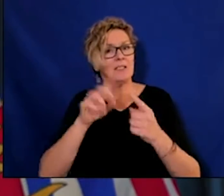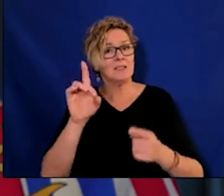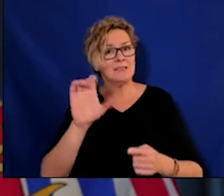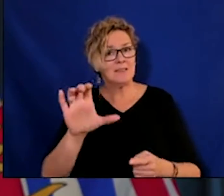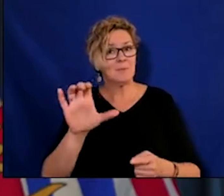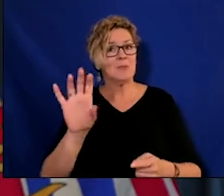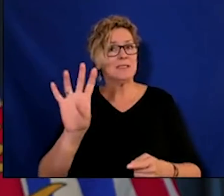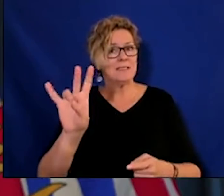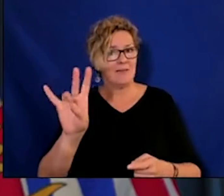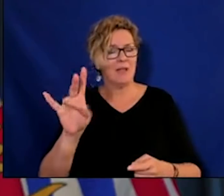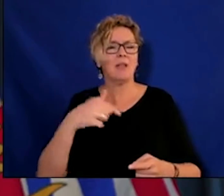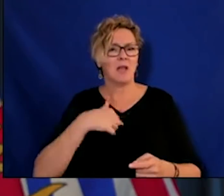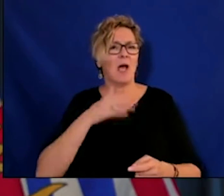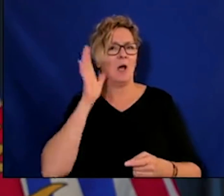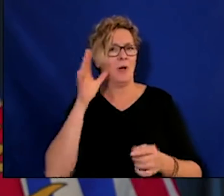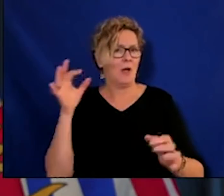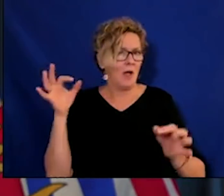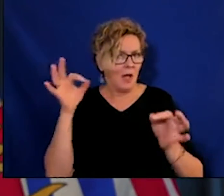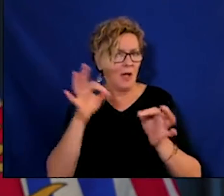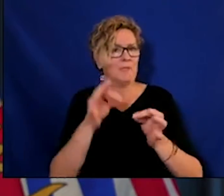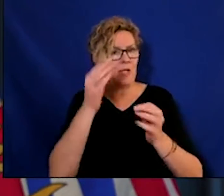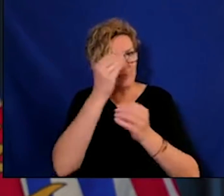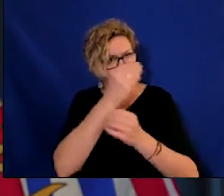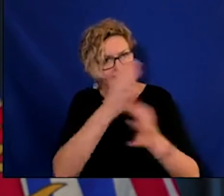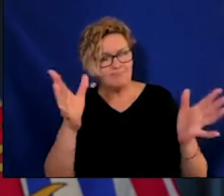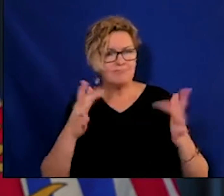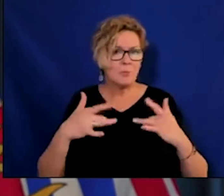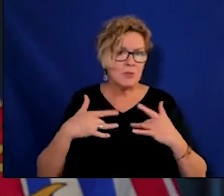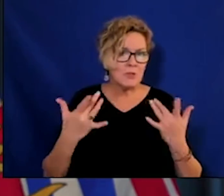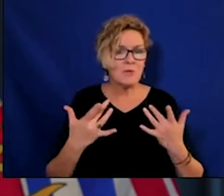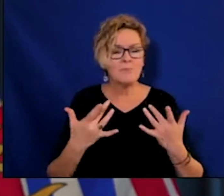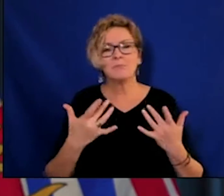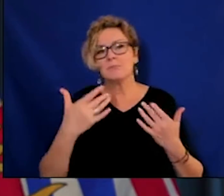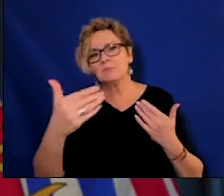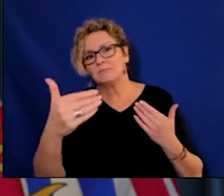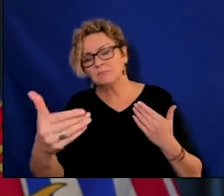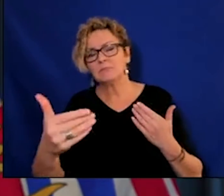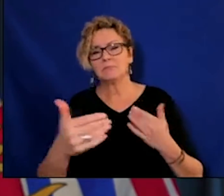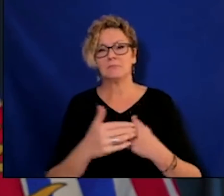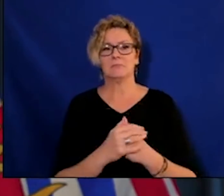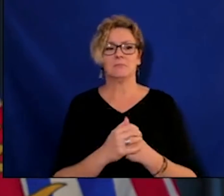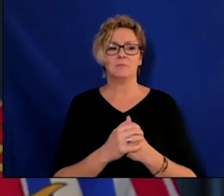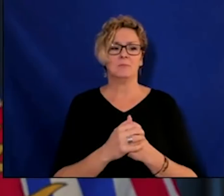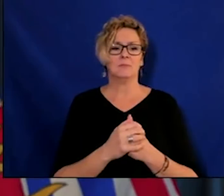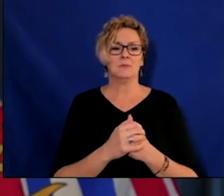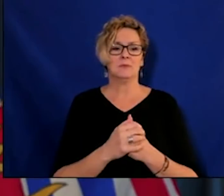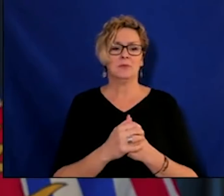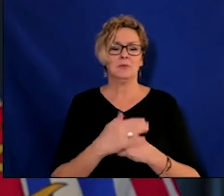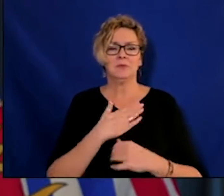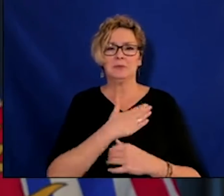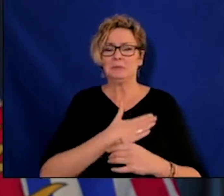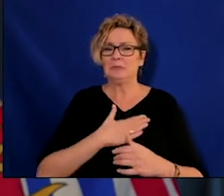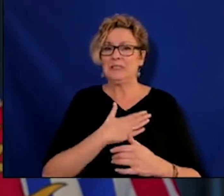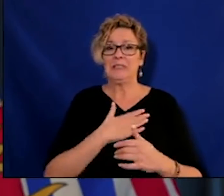where transmission is still occurring, and we will update you as we go towards December 7th.